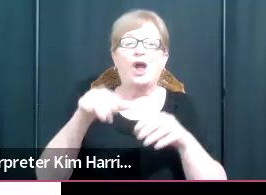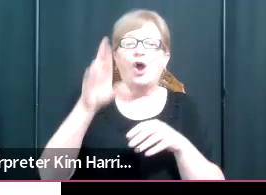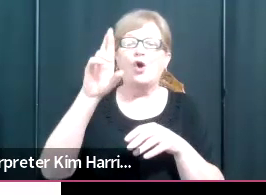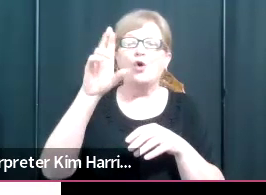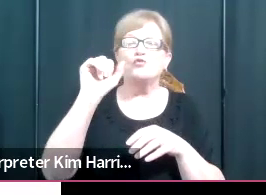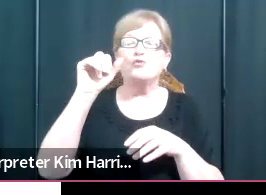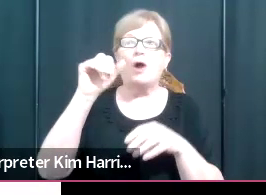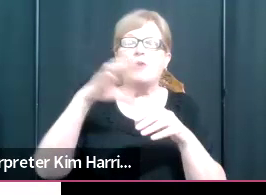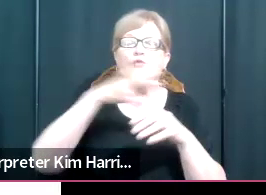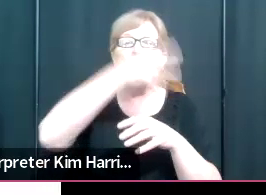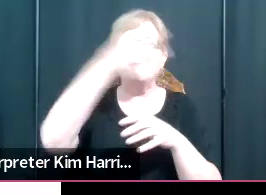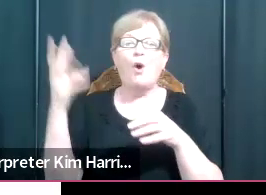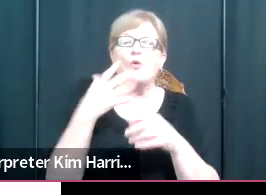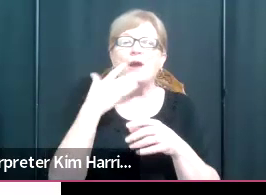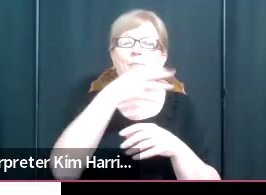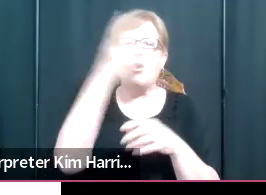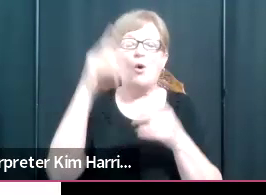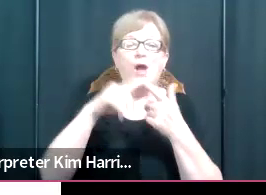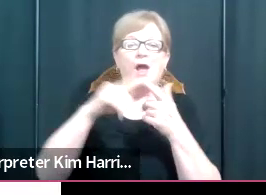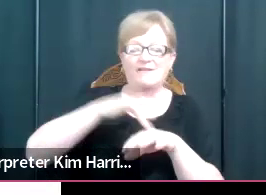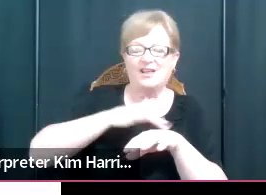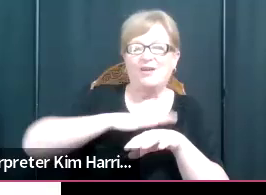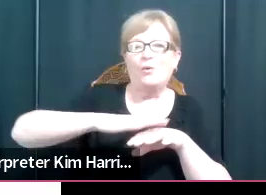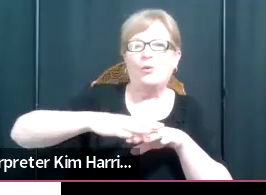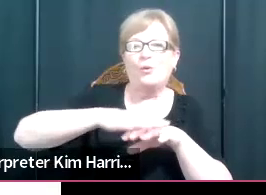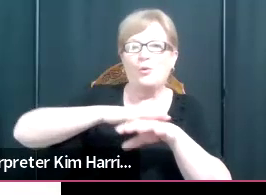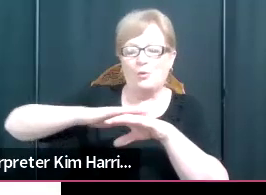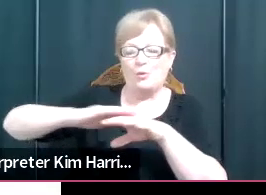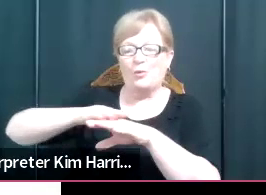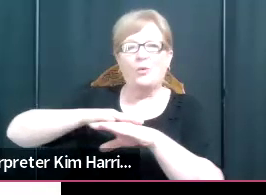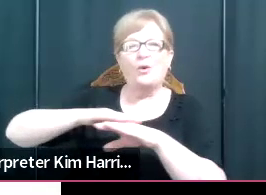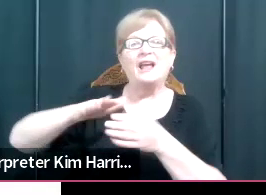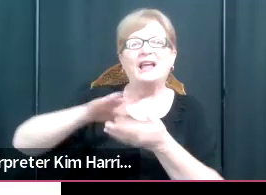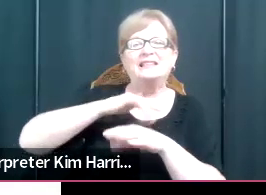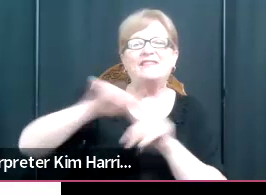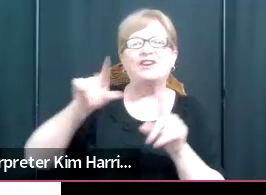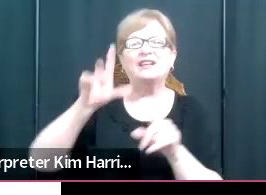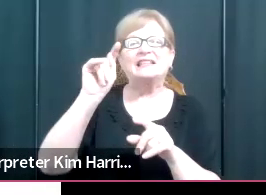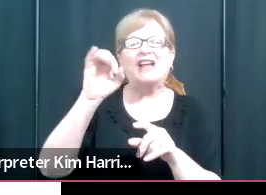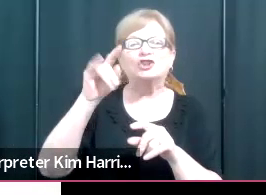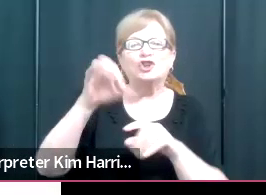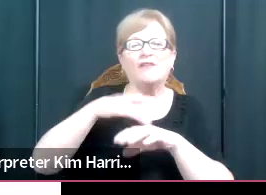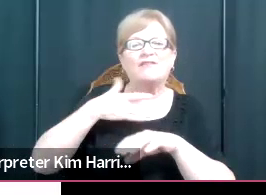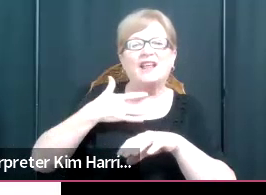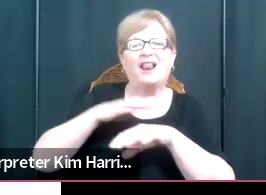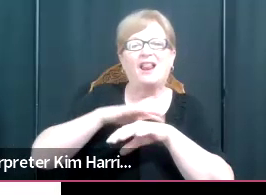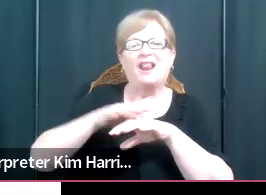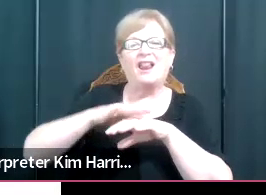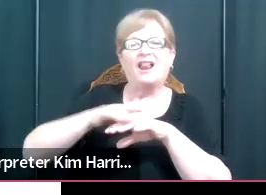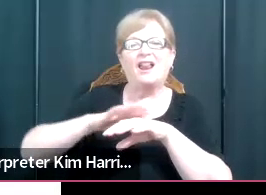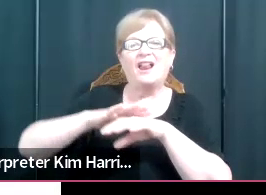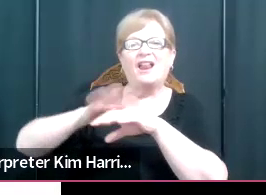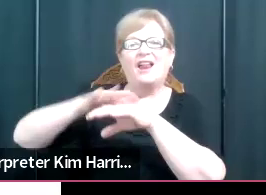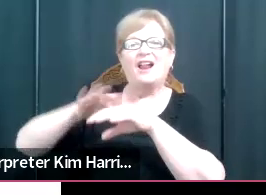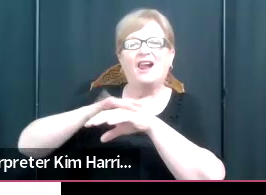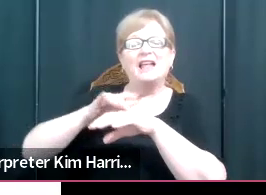sort of rectangular strips on the slide here are samples of calming strips. There's different textures, and some of them are different weights too, right,